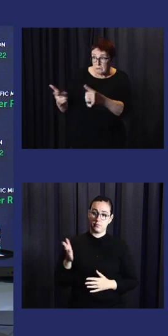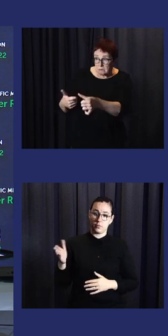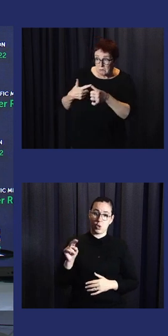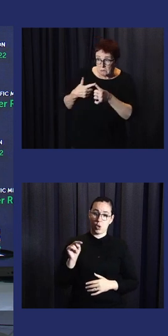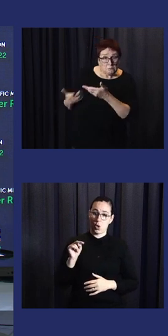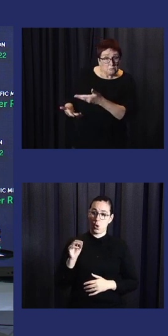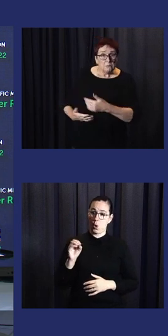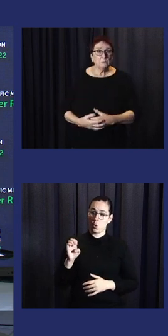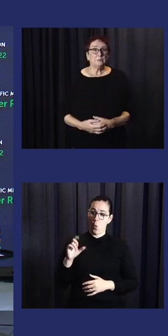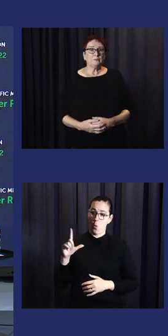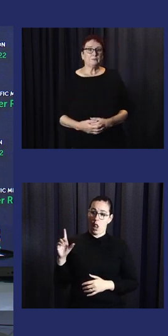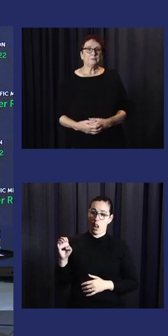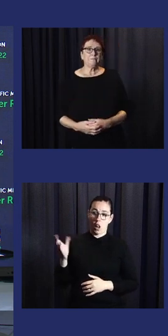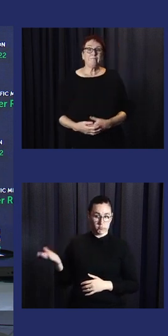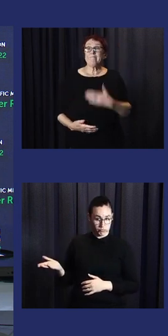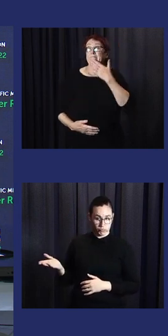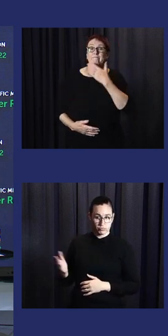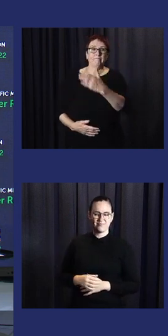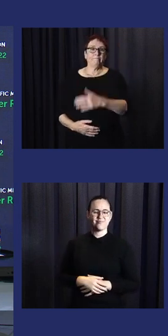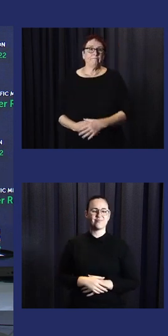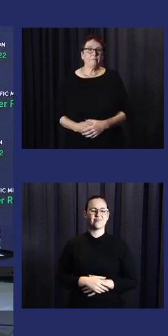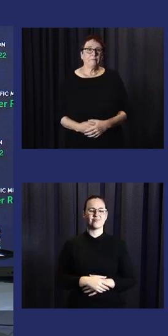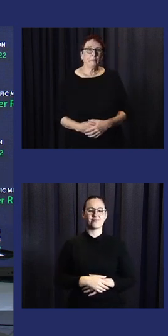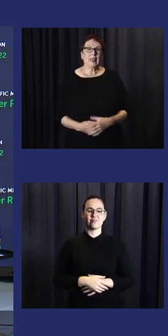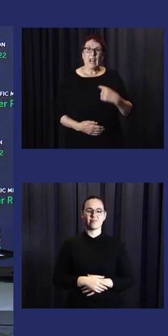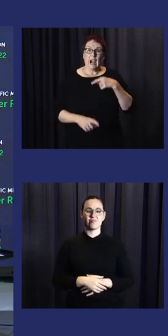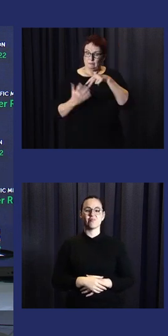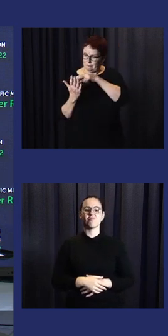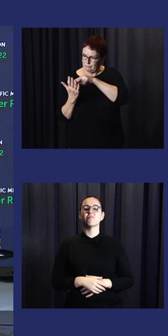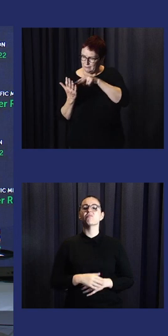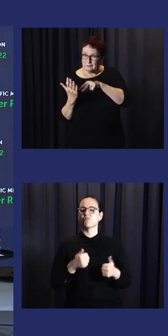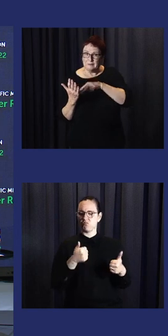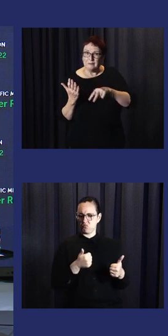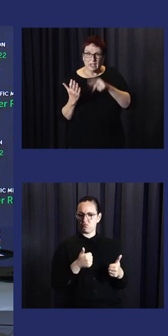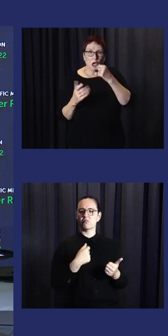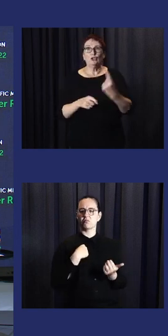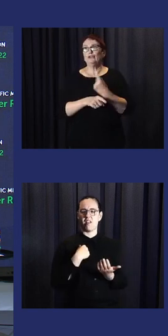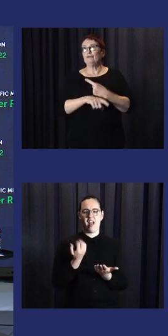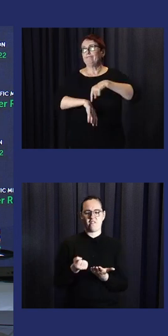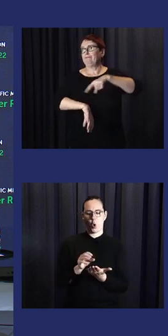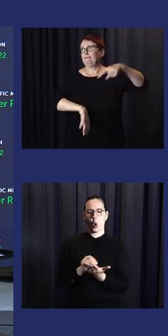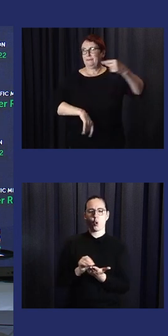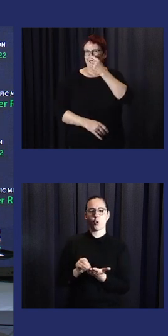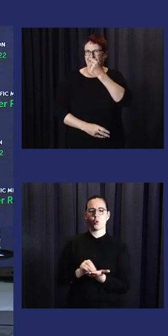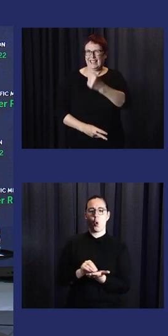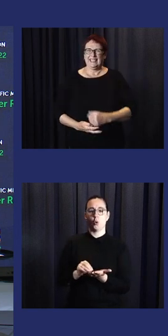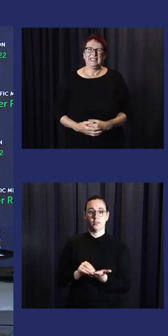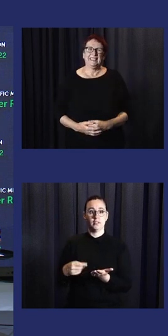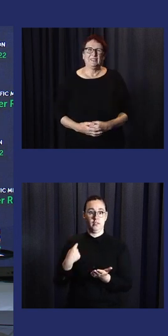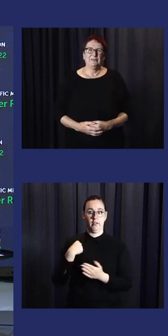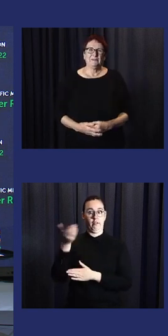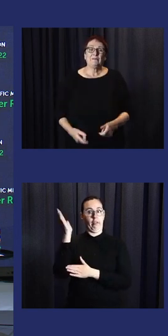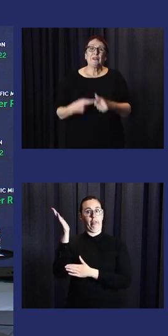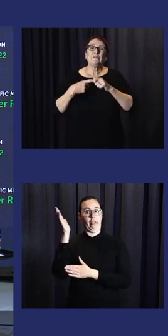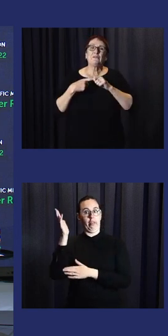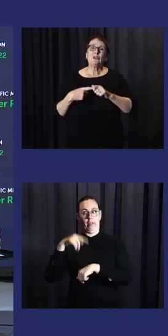question. Thank you. I'm going to use my notes as well, because otherwise I could talk on this forever. One of the first things to say is